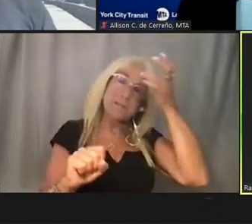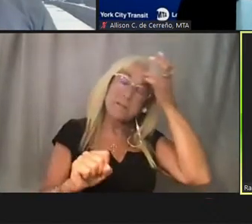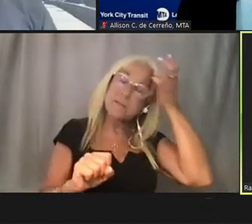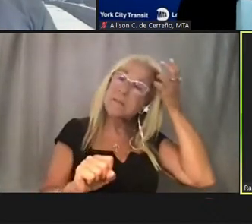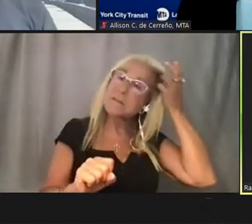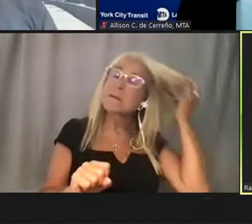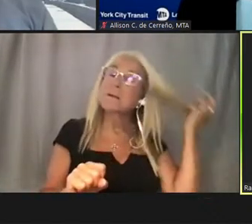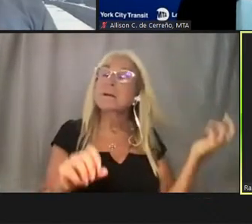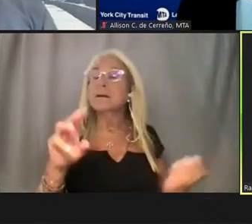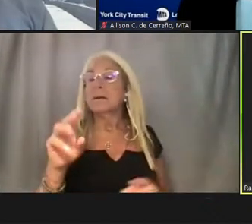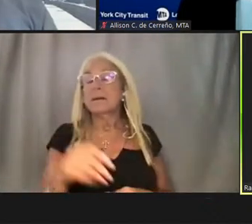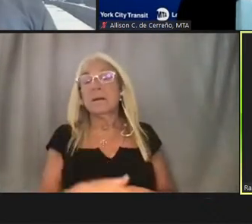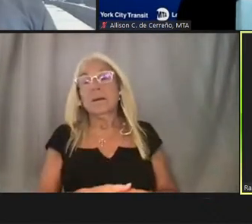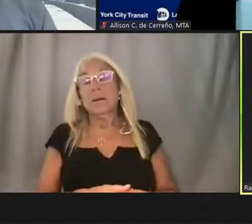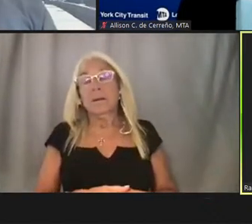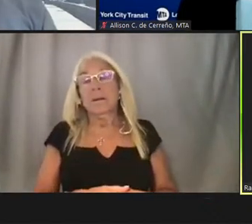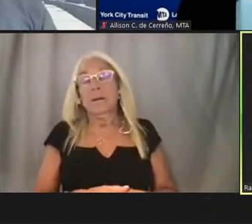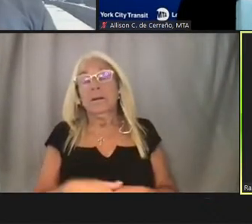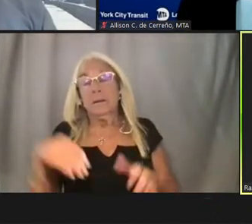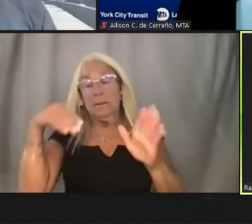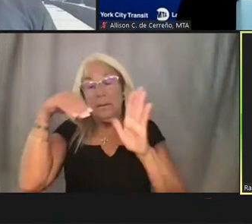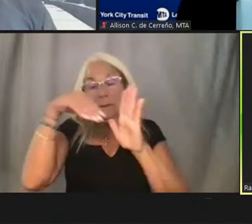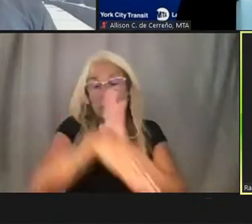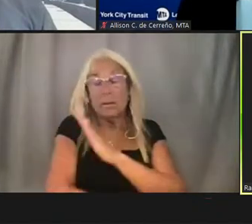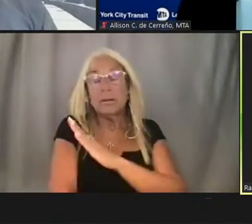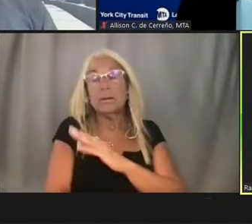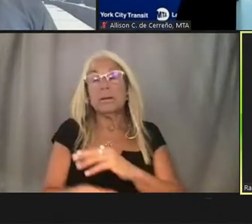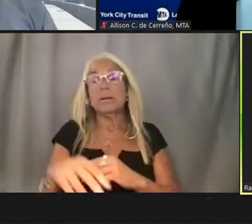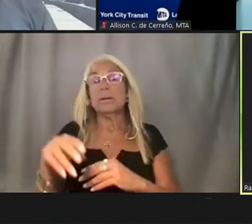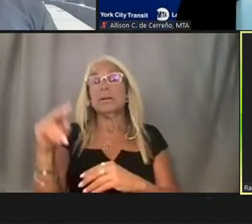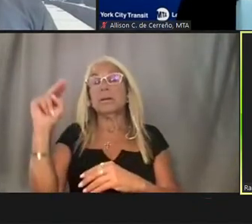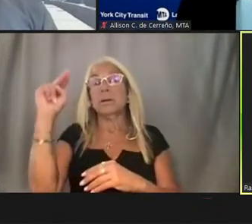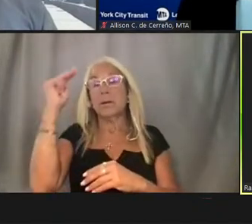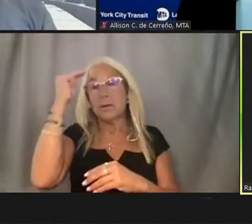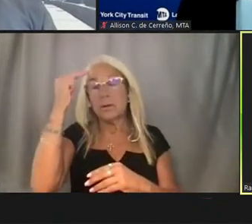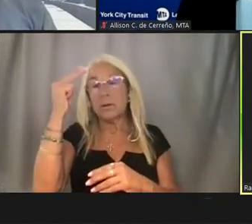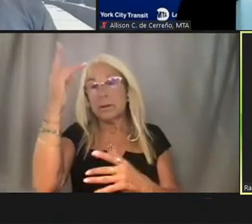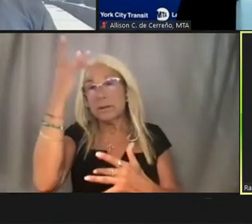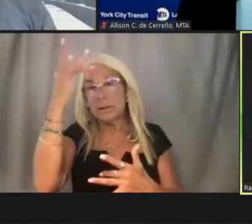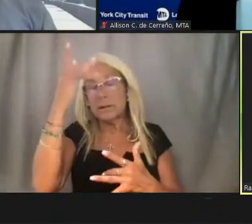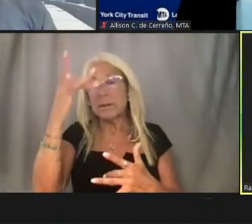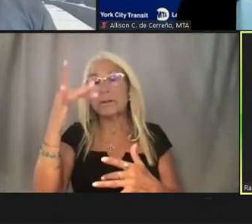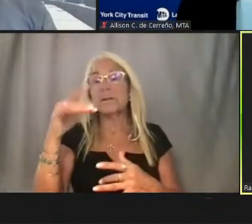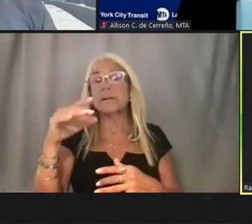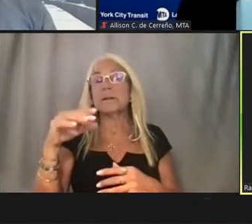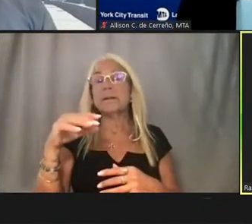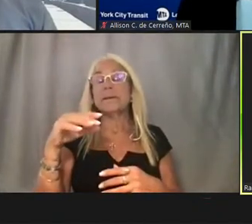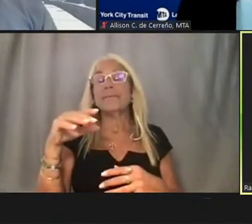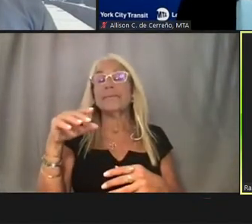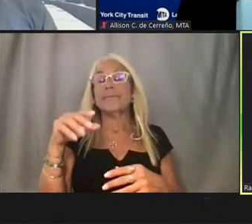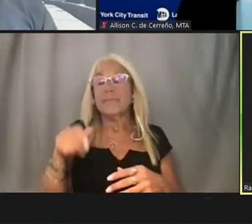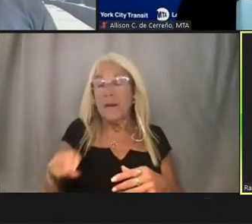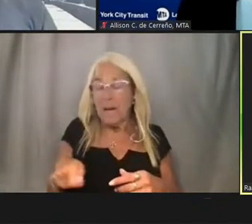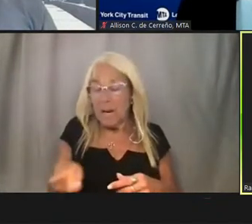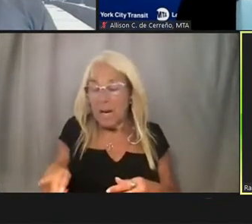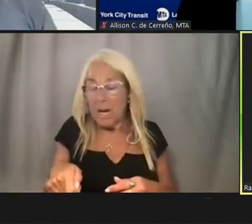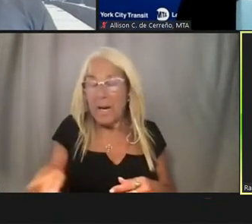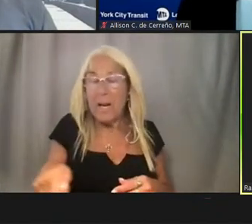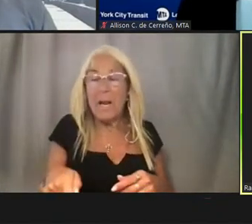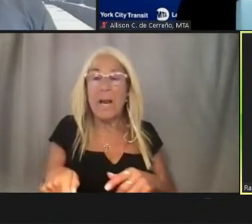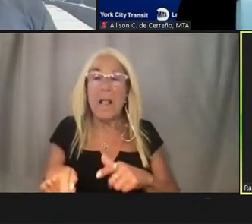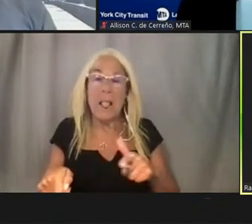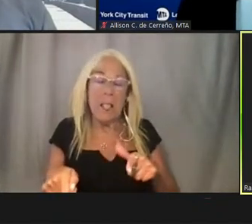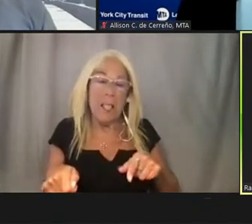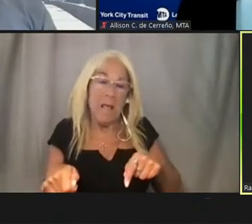which is a debilitating neurological disease I walk with a cane because my left leg drags behind me um